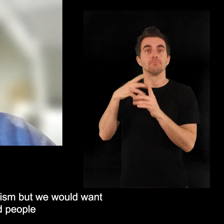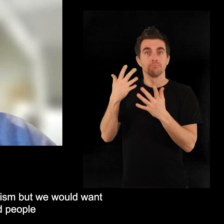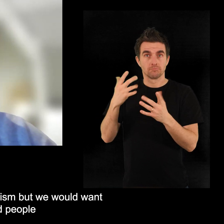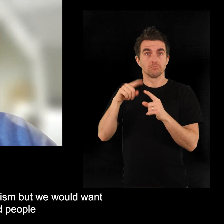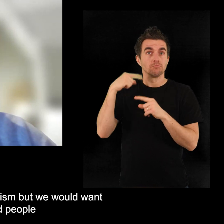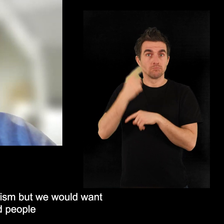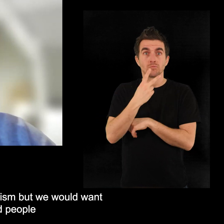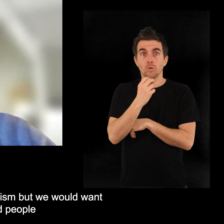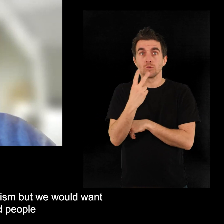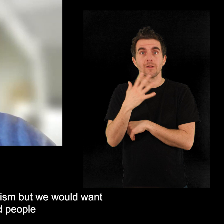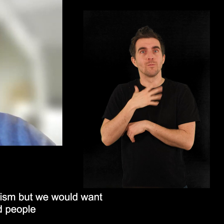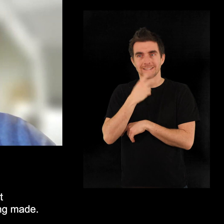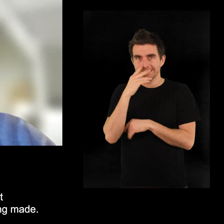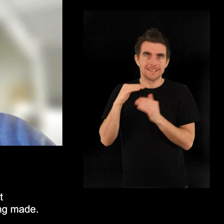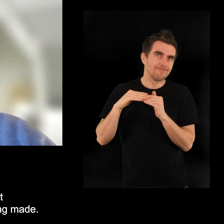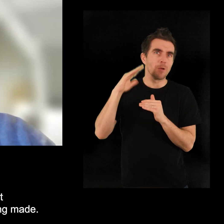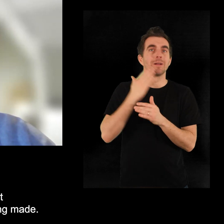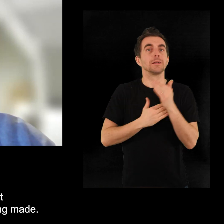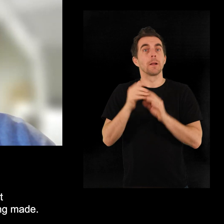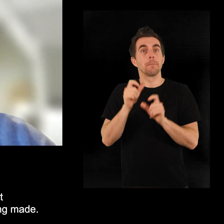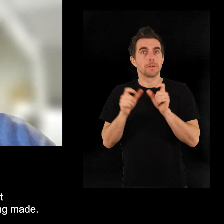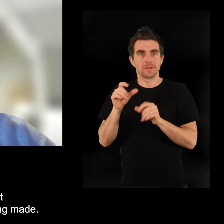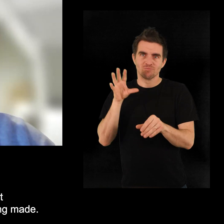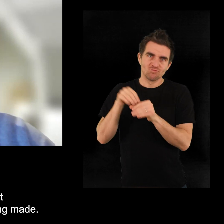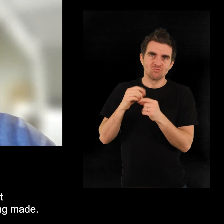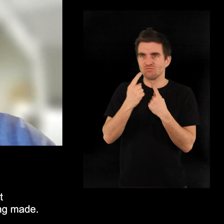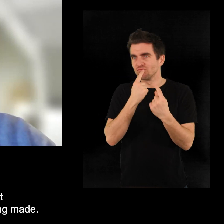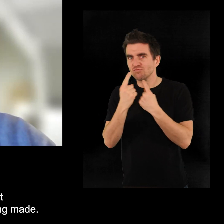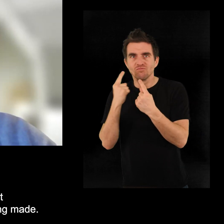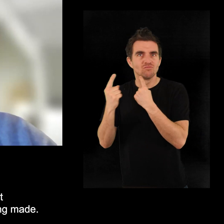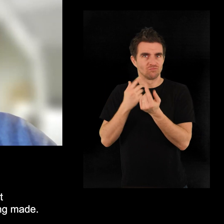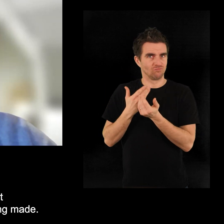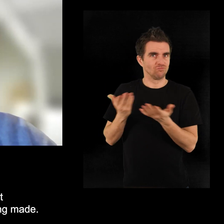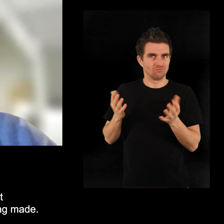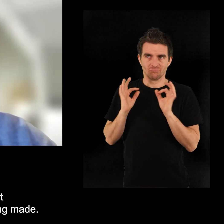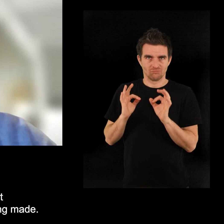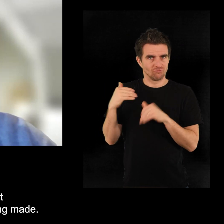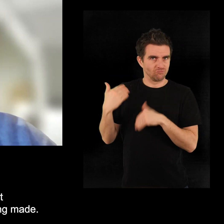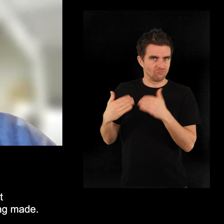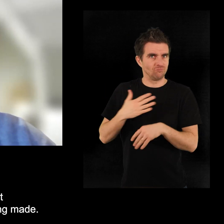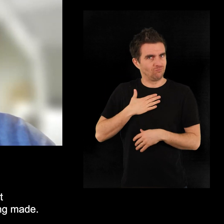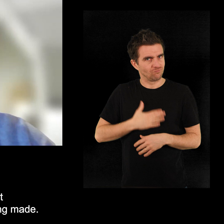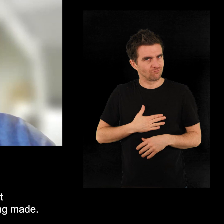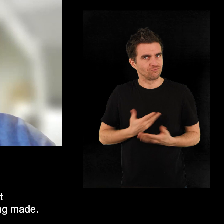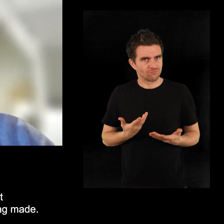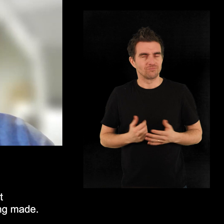see more disabled people get to Parliament and be part of the decisions that are being